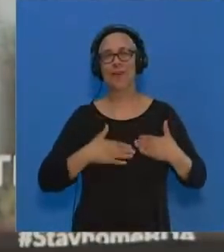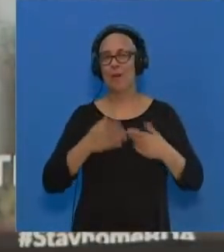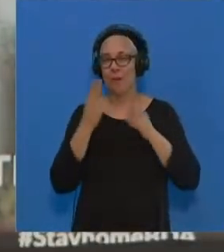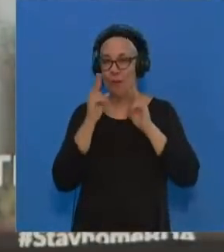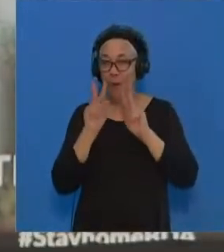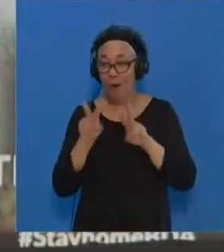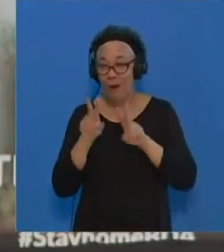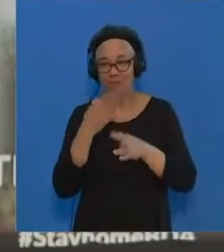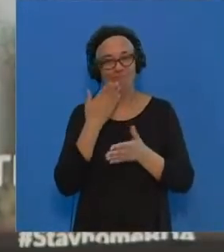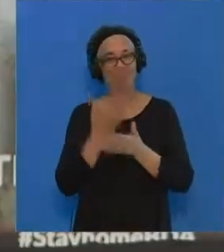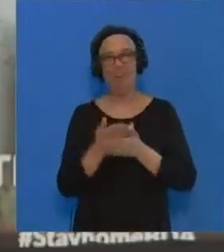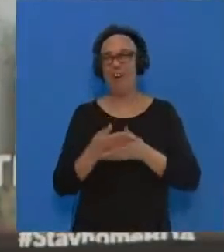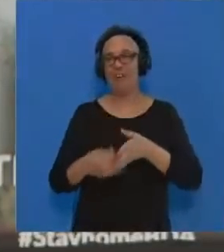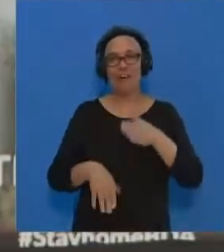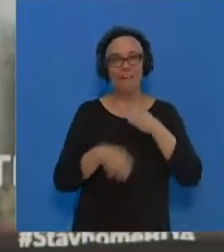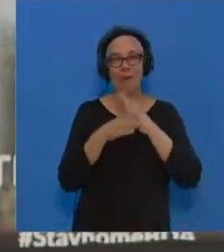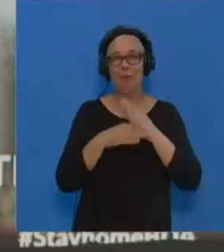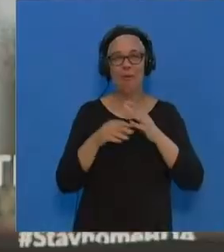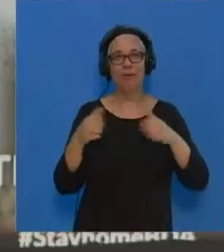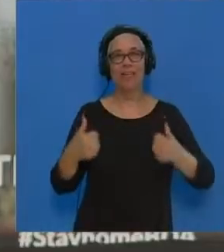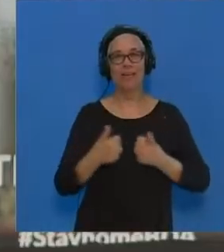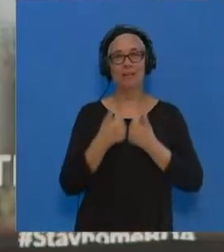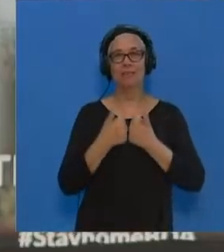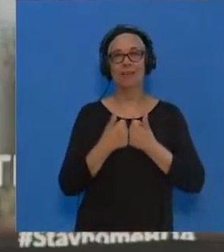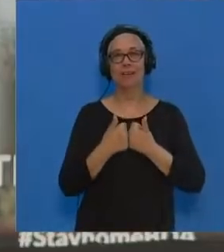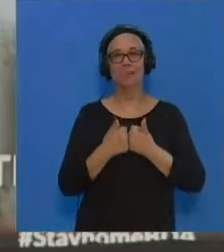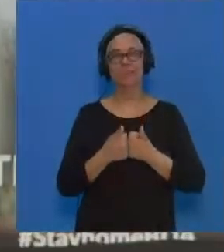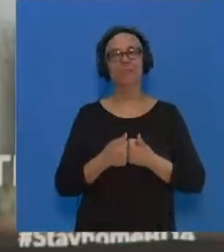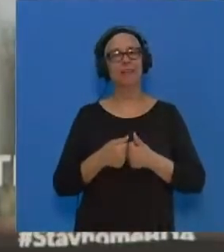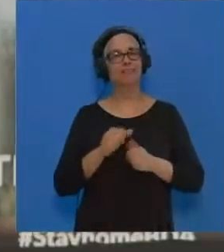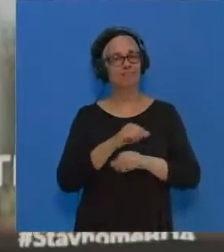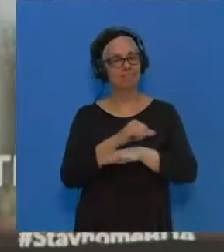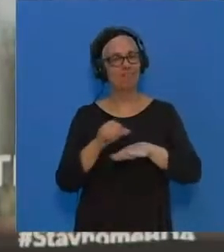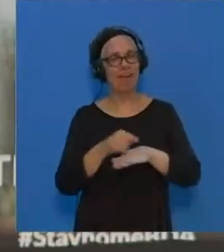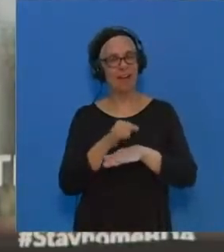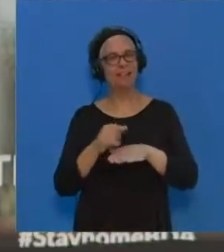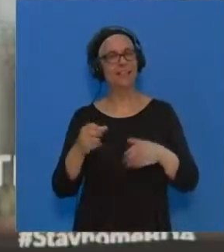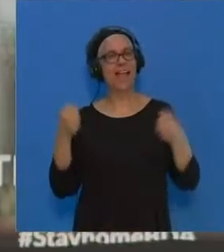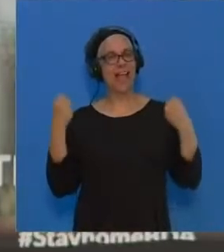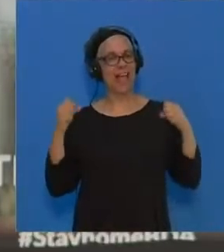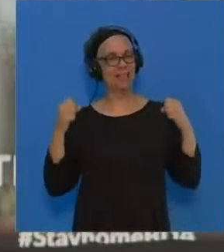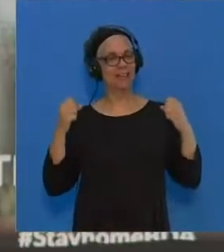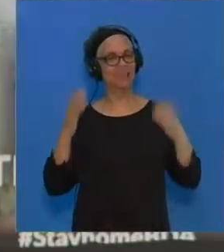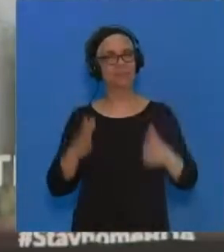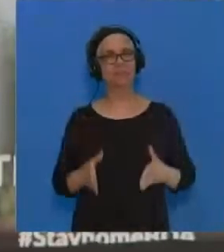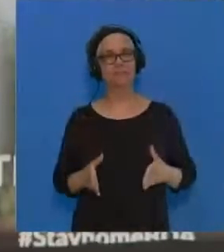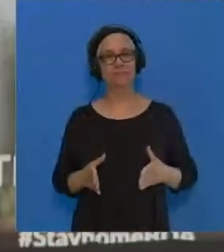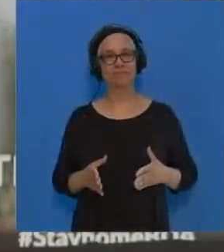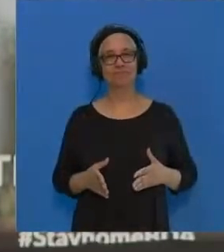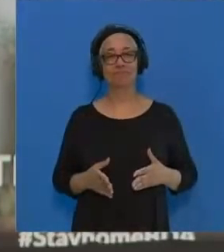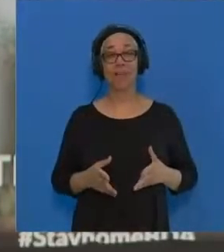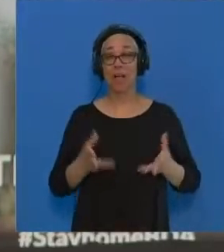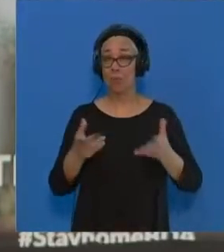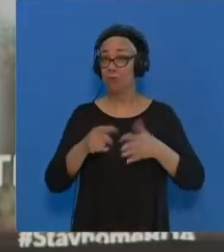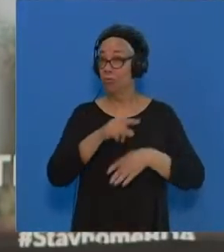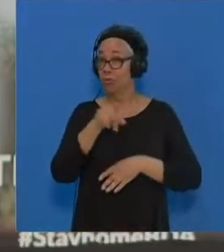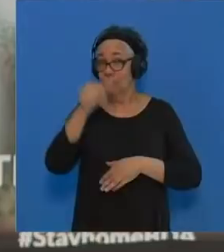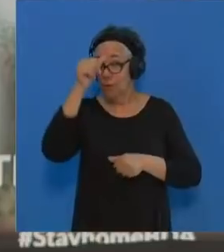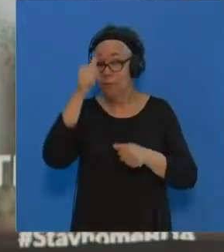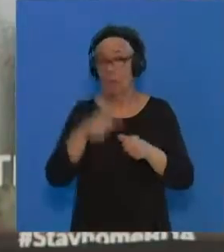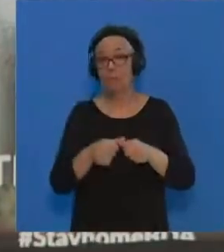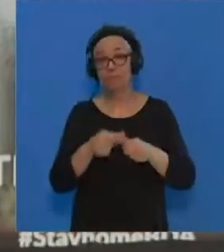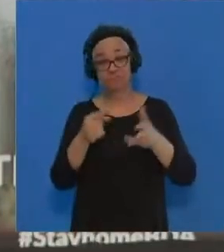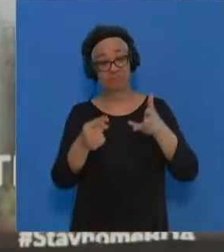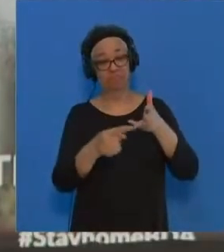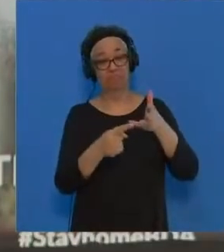game by our island's top athletes. With that, I want to remind everyone that Phase 4 comes into